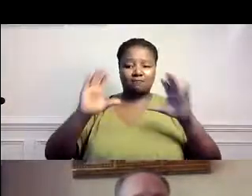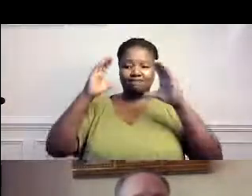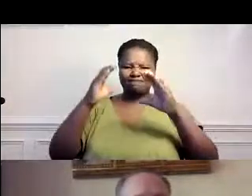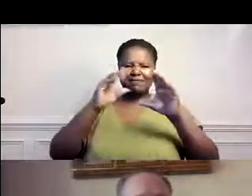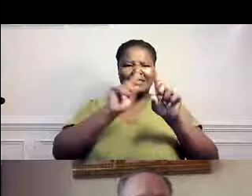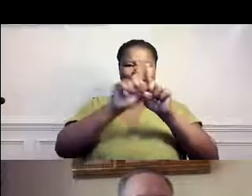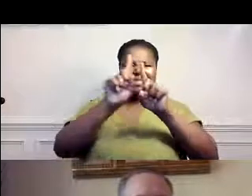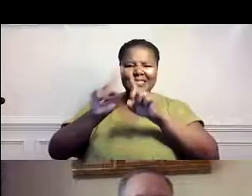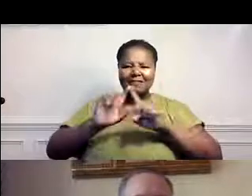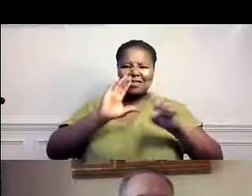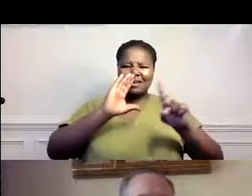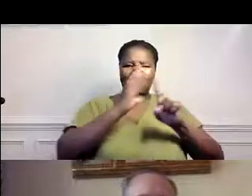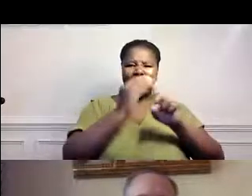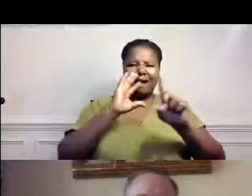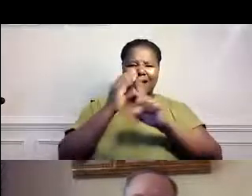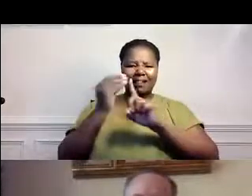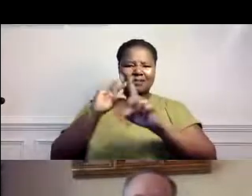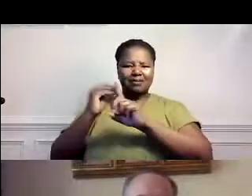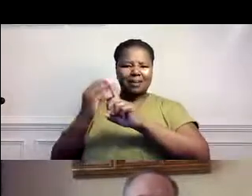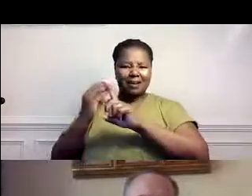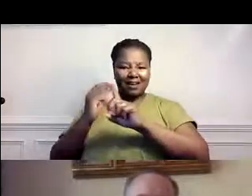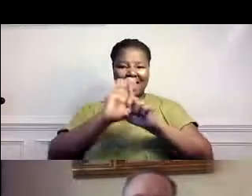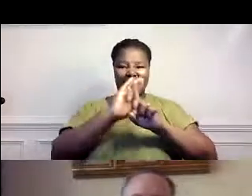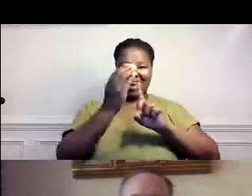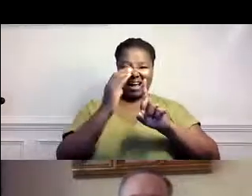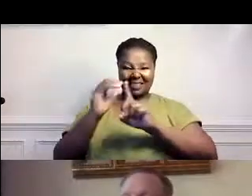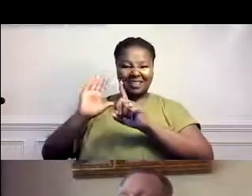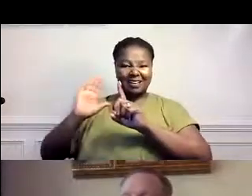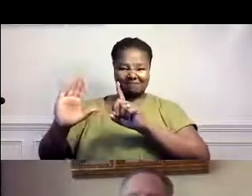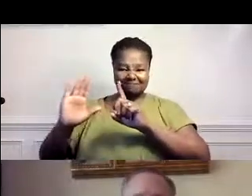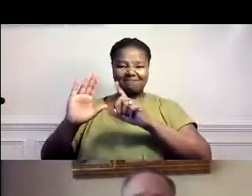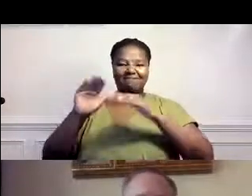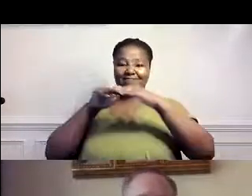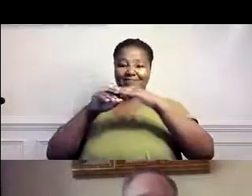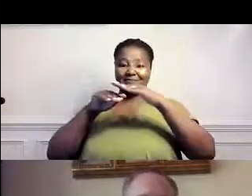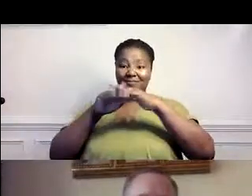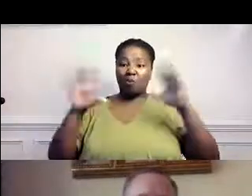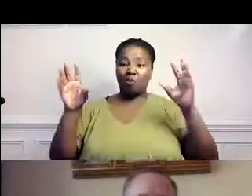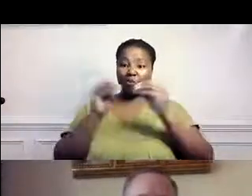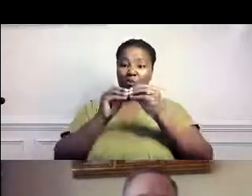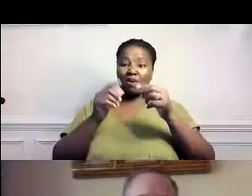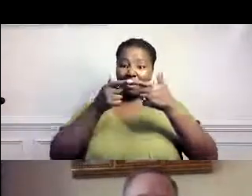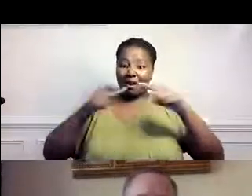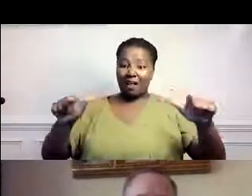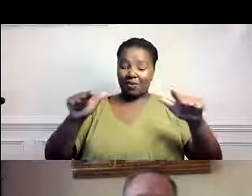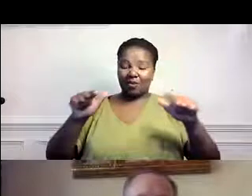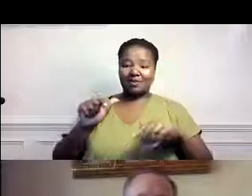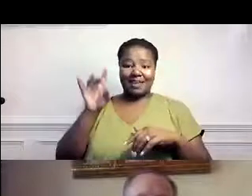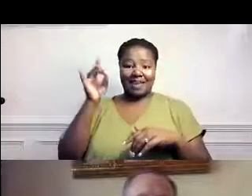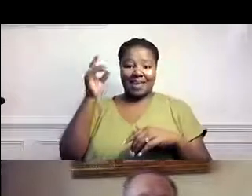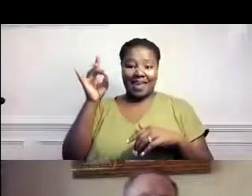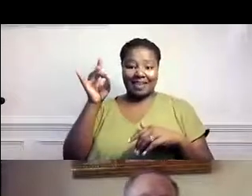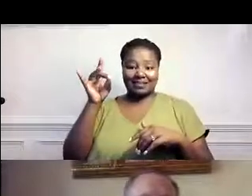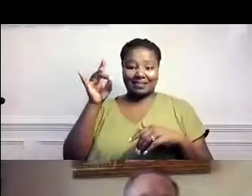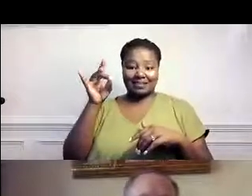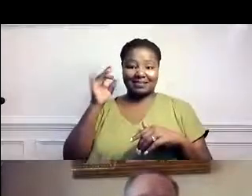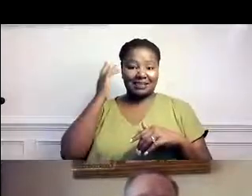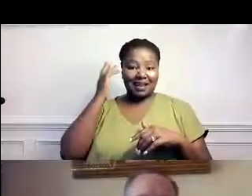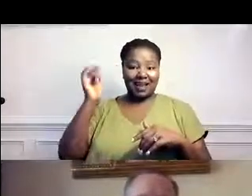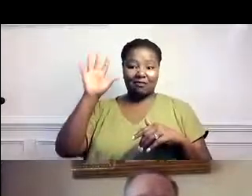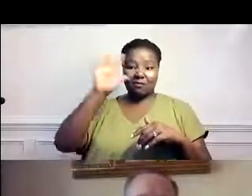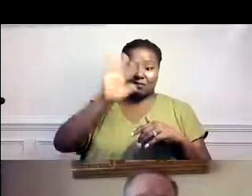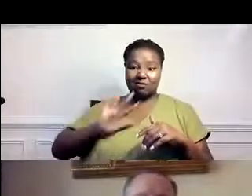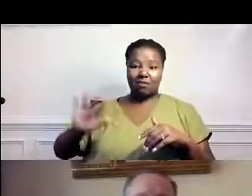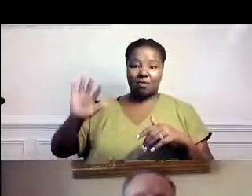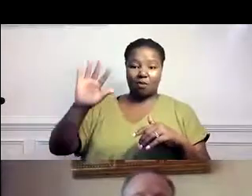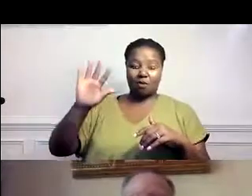multicultural media. We're working with media outlets in 18 languages all across California, and